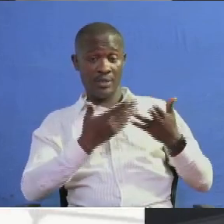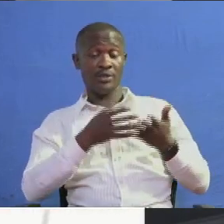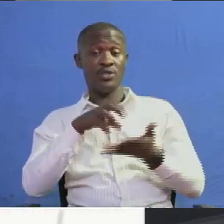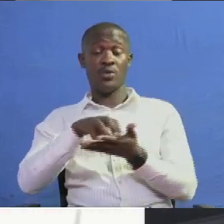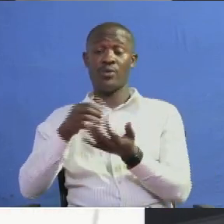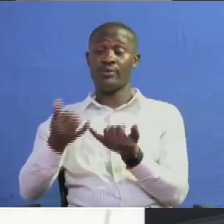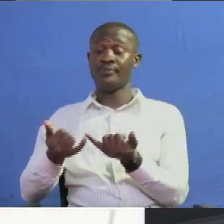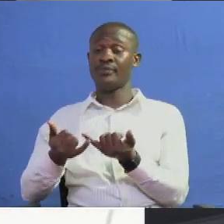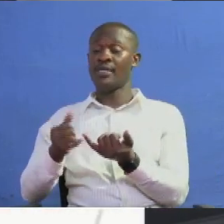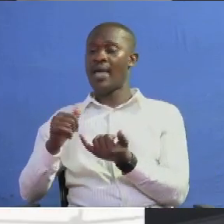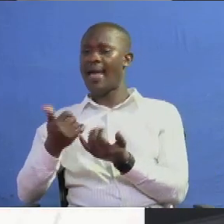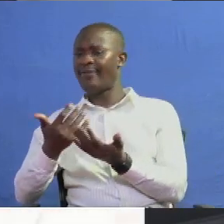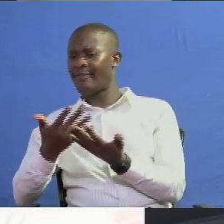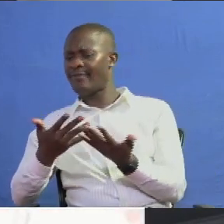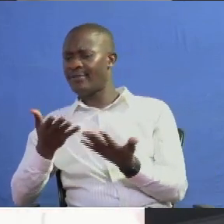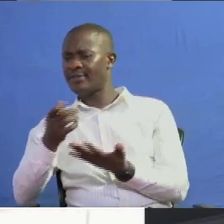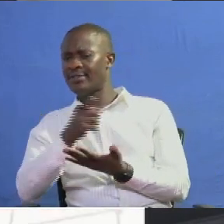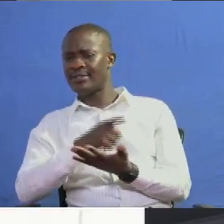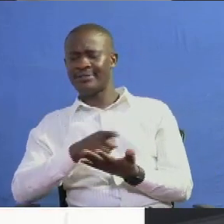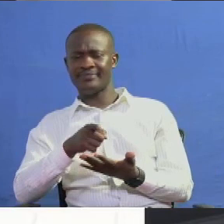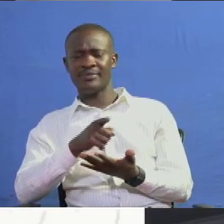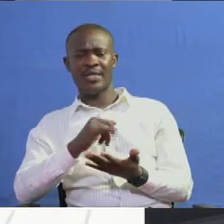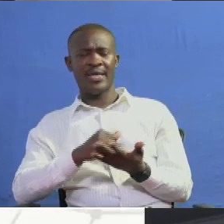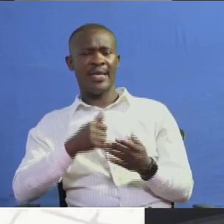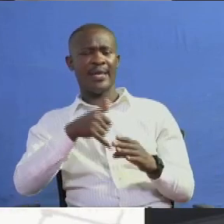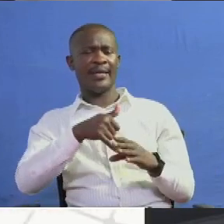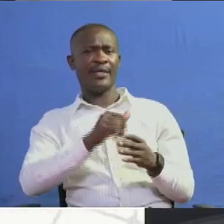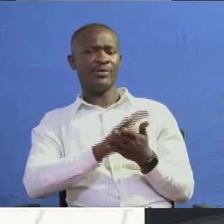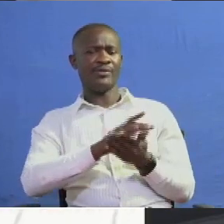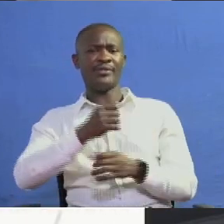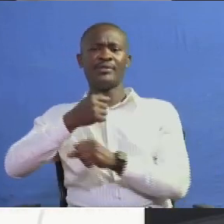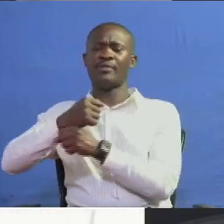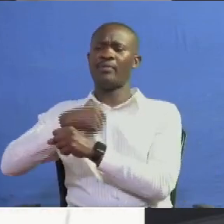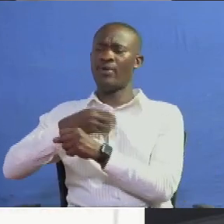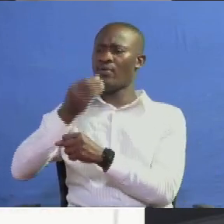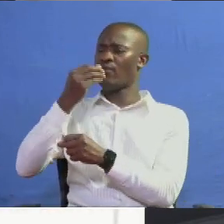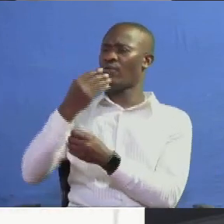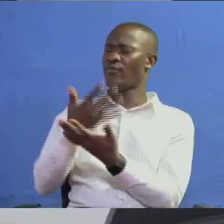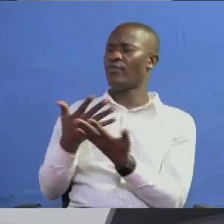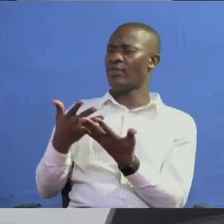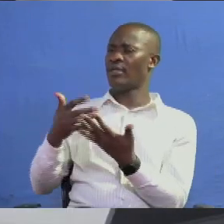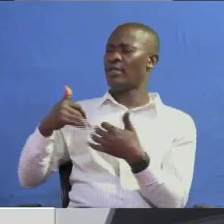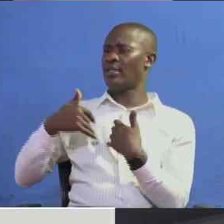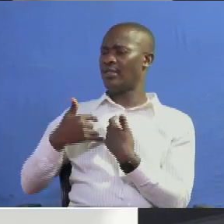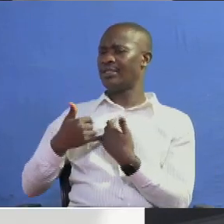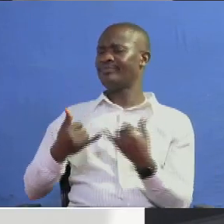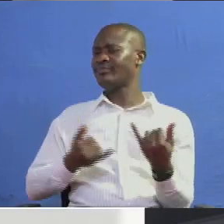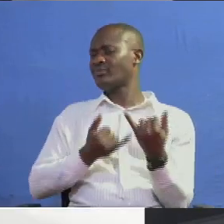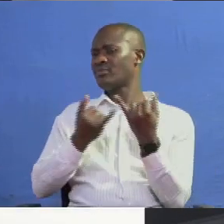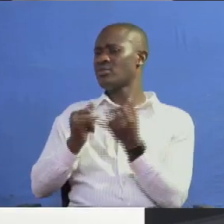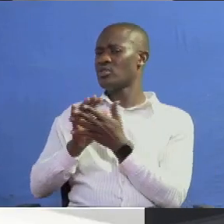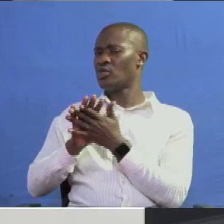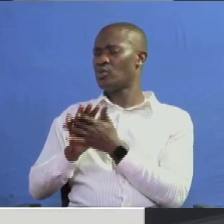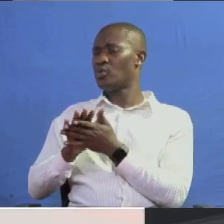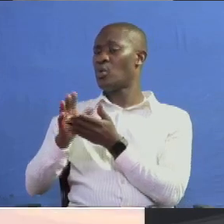situation. And some of these interventions include subsidizing consumption of goods instead of production to respond